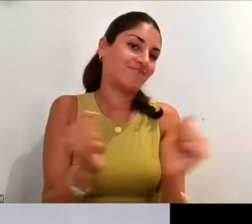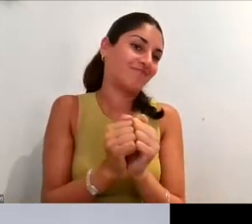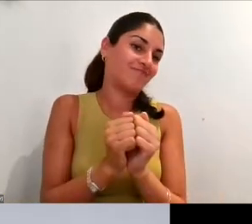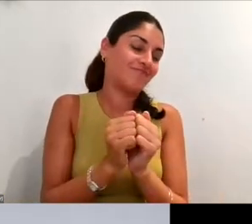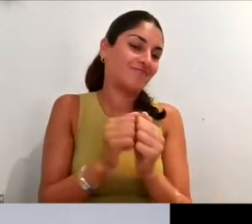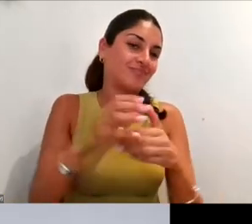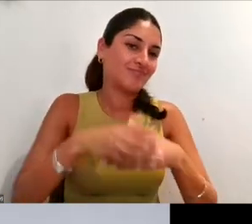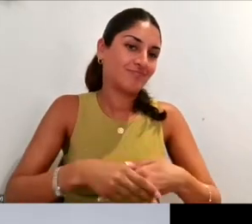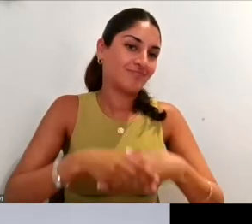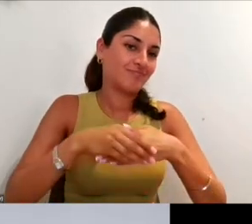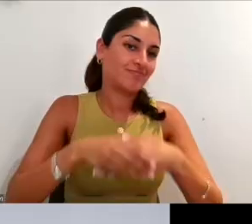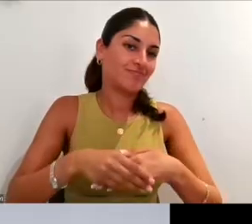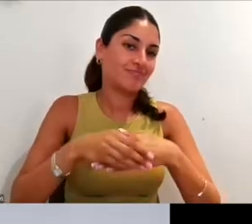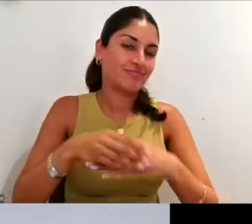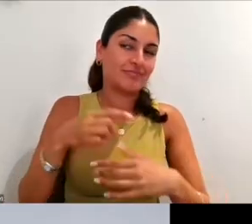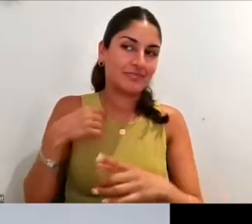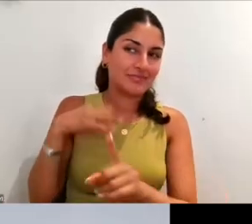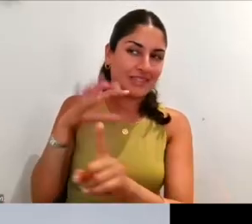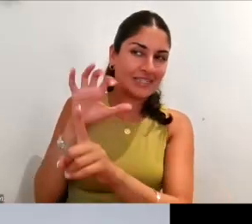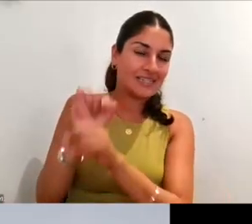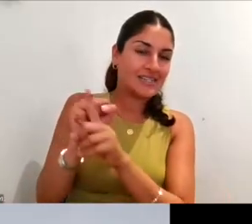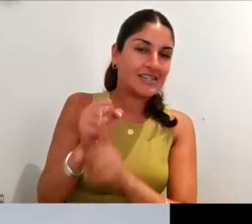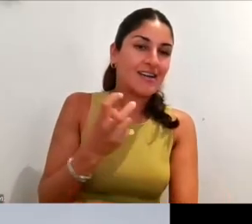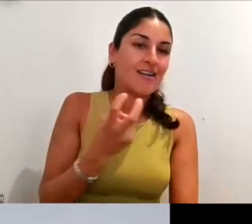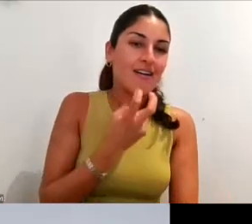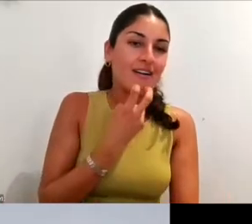I spot Uncle Sunil falling asleep in his